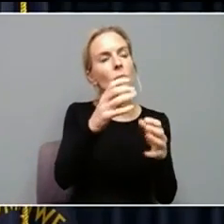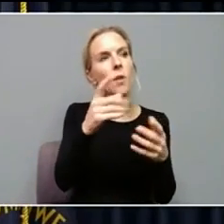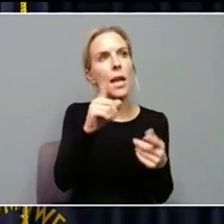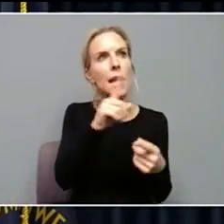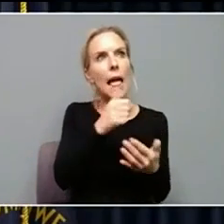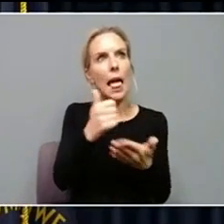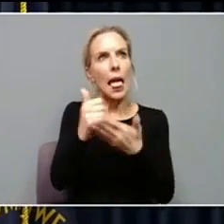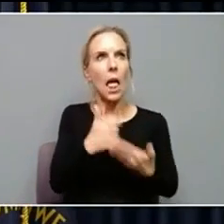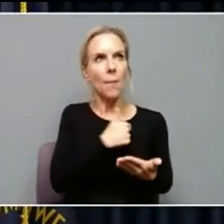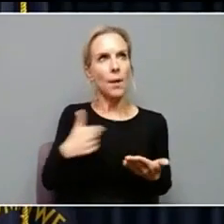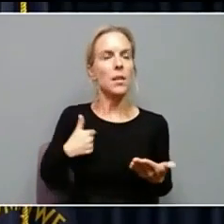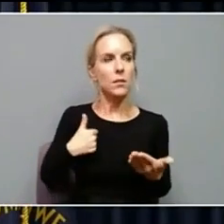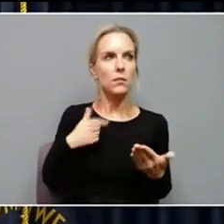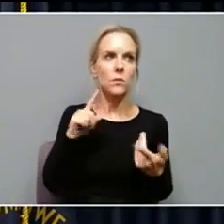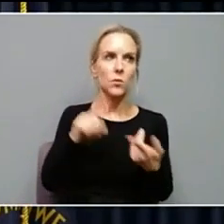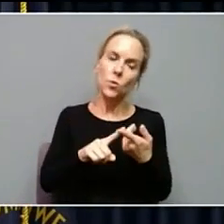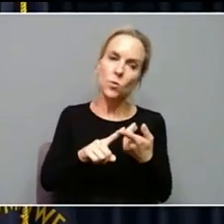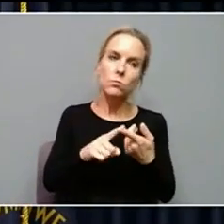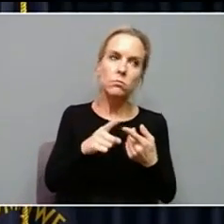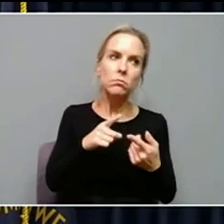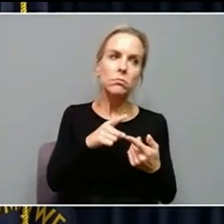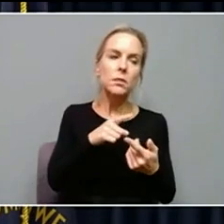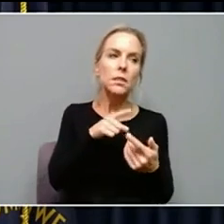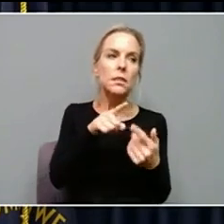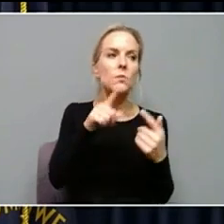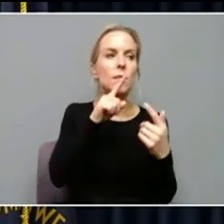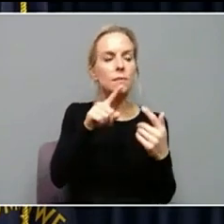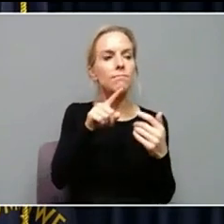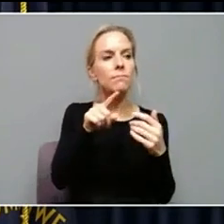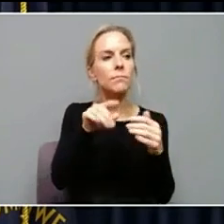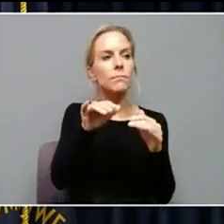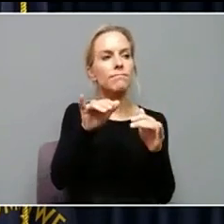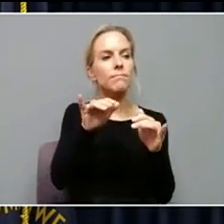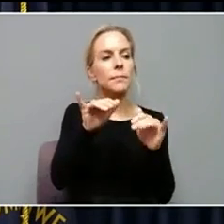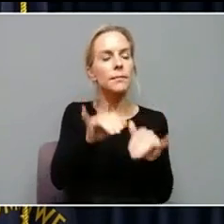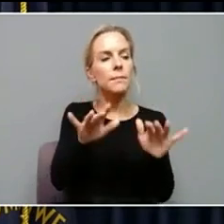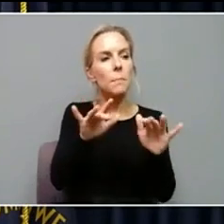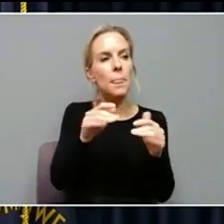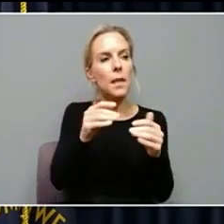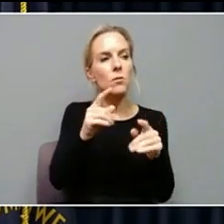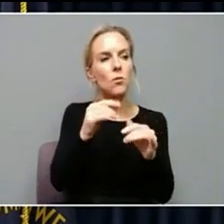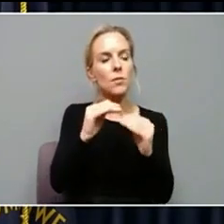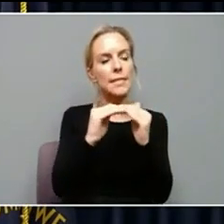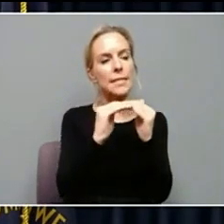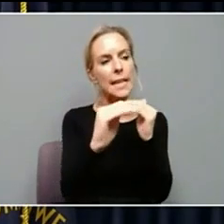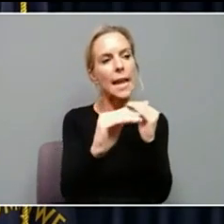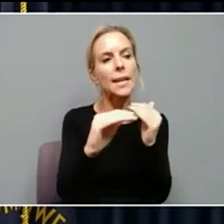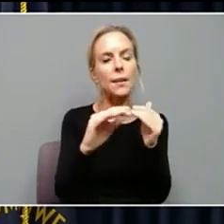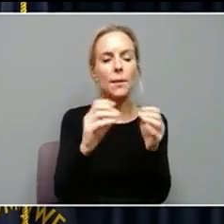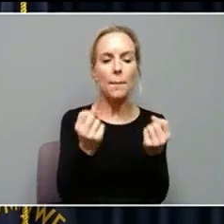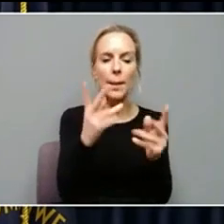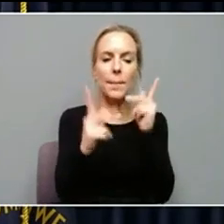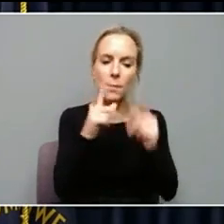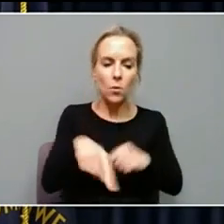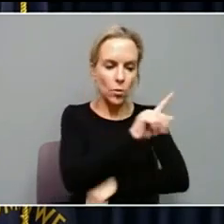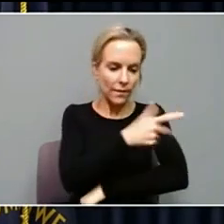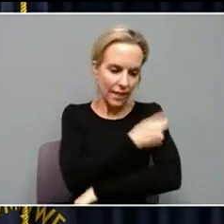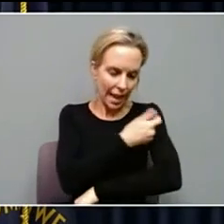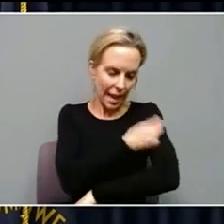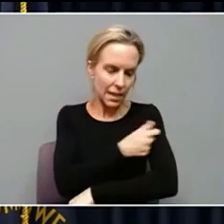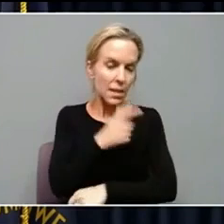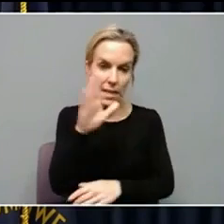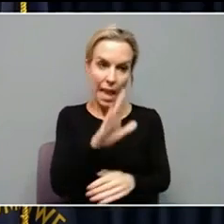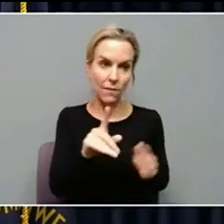wasn't nearly enough, but at least it was a steady amount of people getting vaccinated. It never went to zero. In fact, it was always